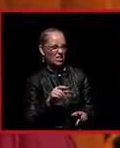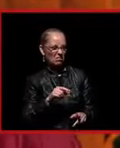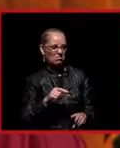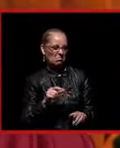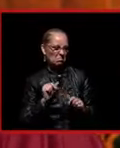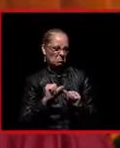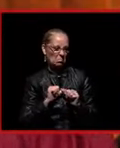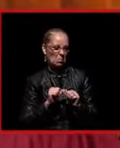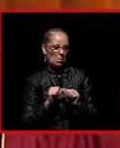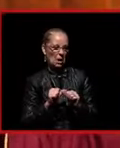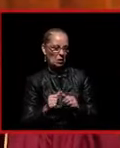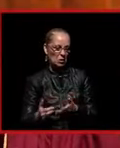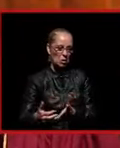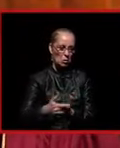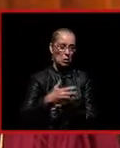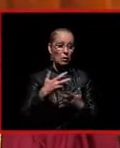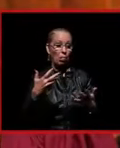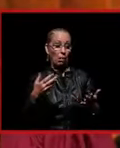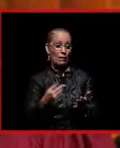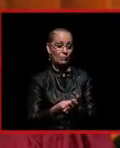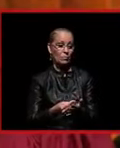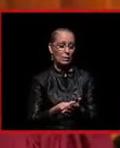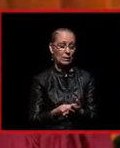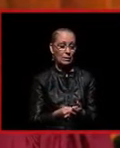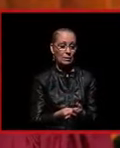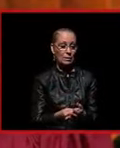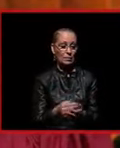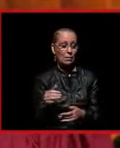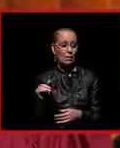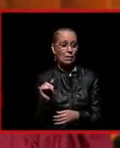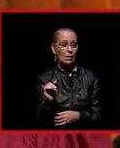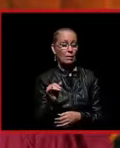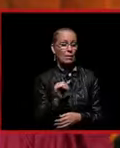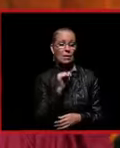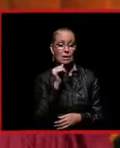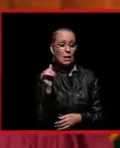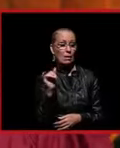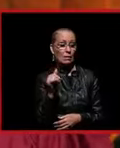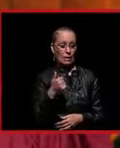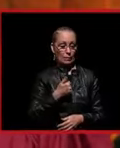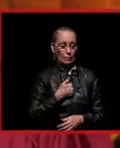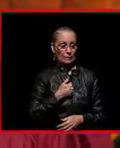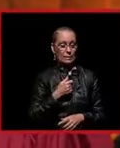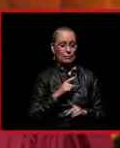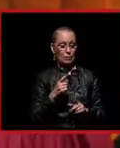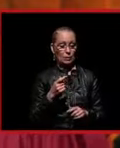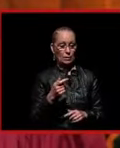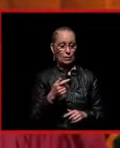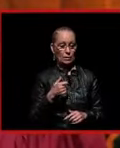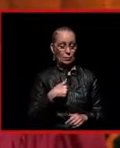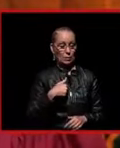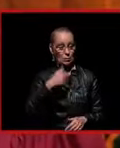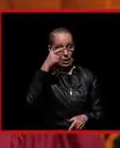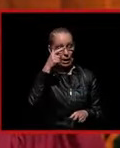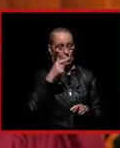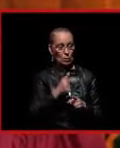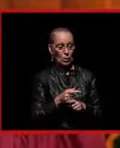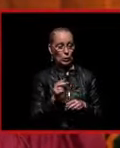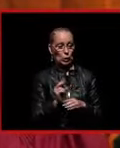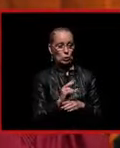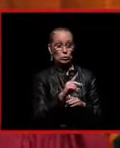Unlike myself and my brother, who used our degrees for selfish financial